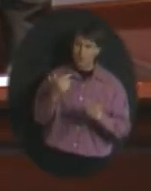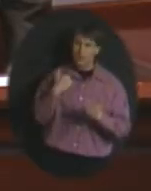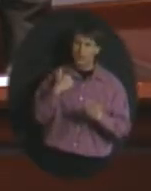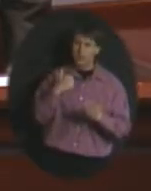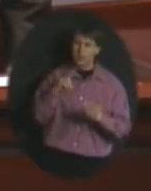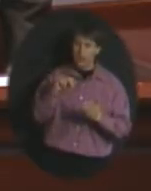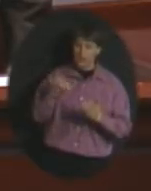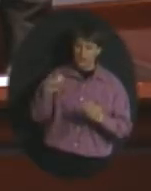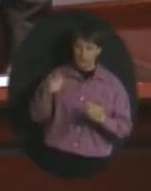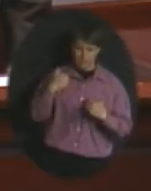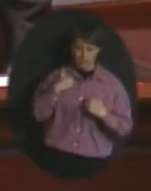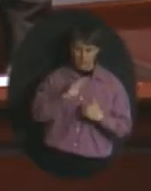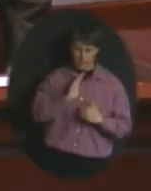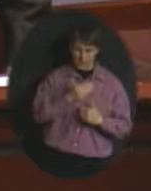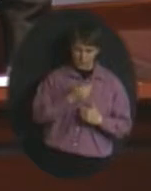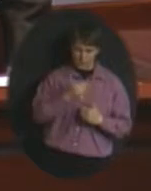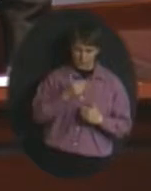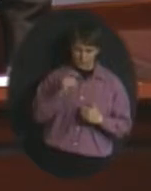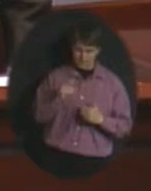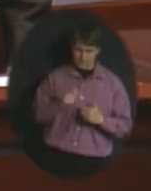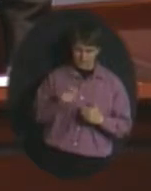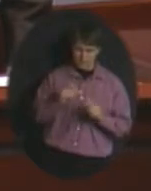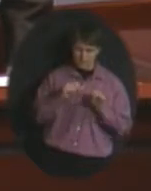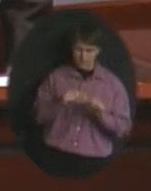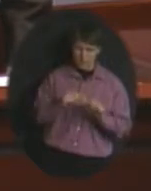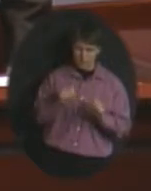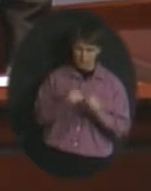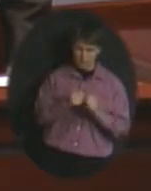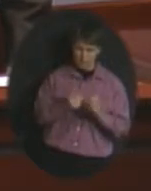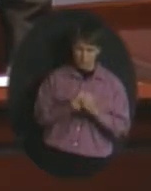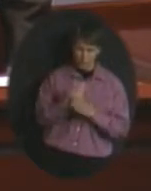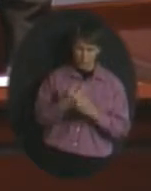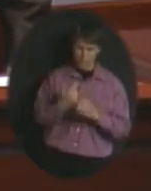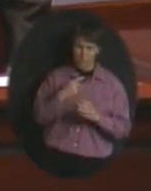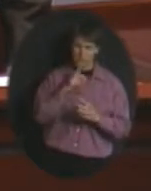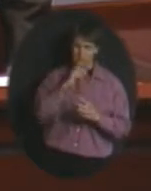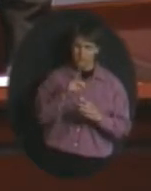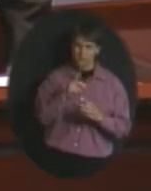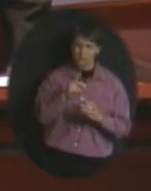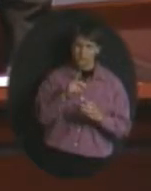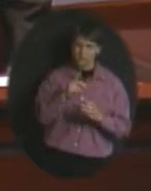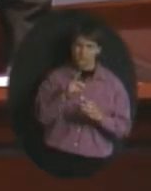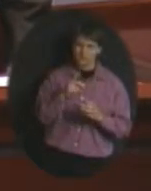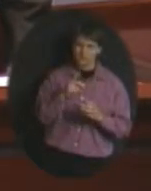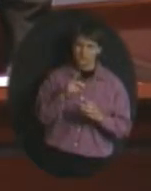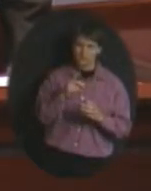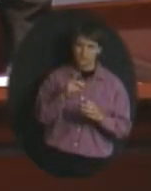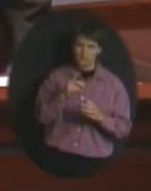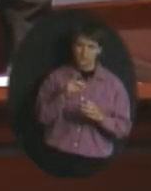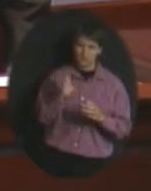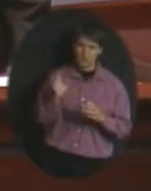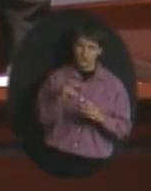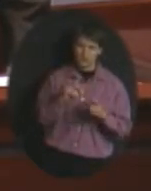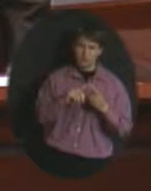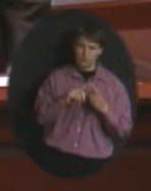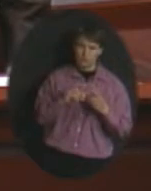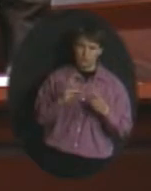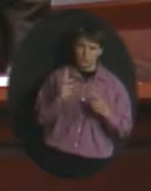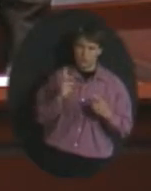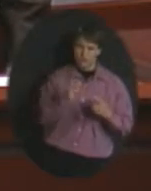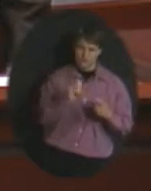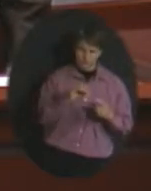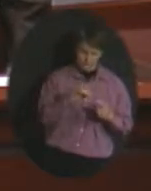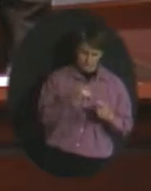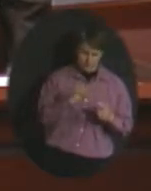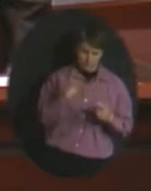needs continue to come up with our growth, we are actually slipping in back in on the west side to